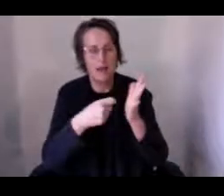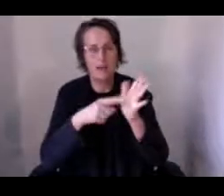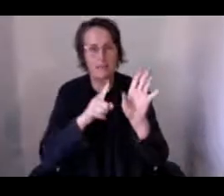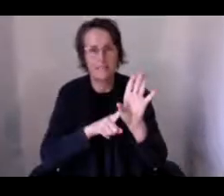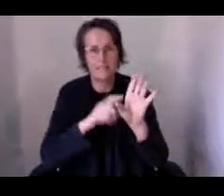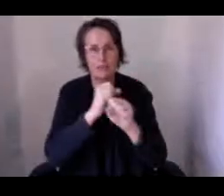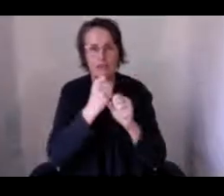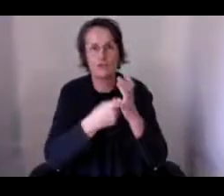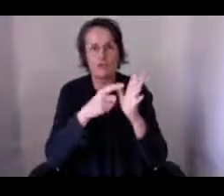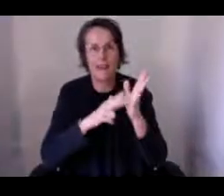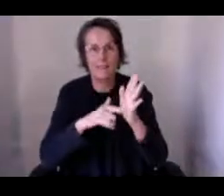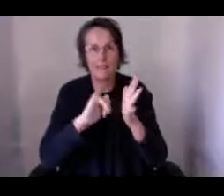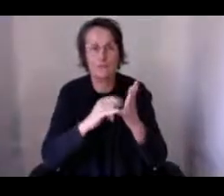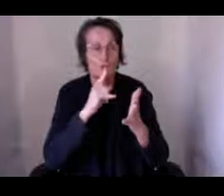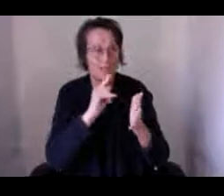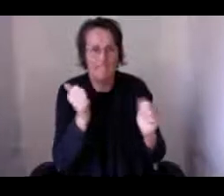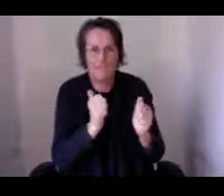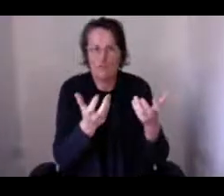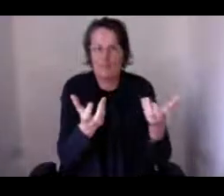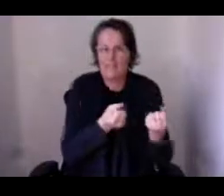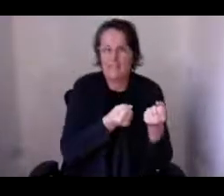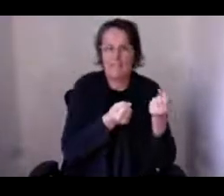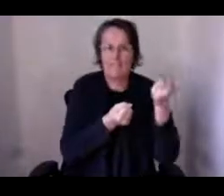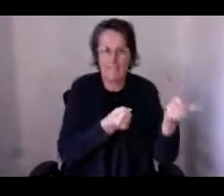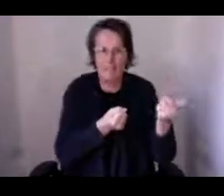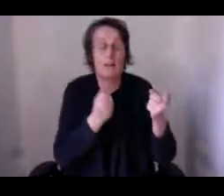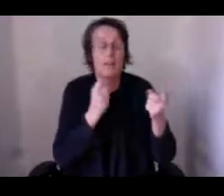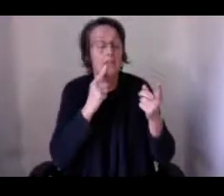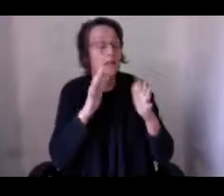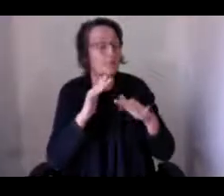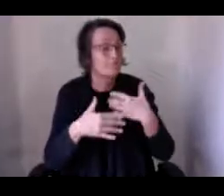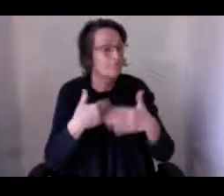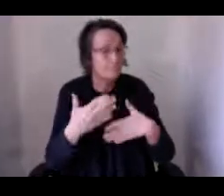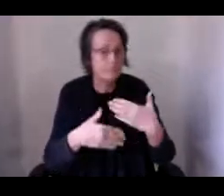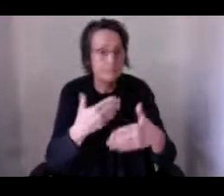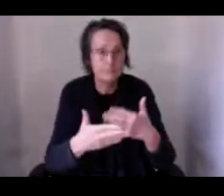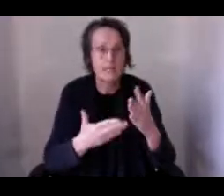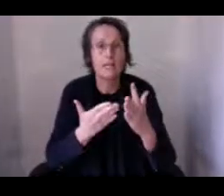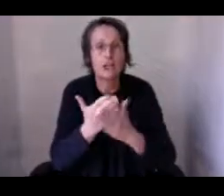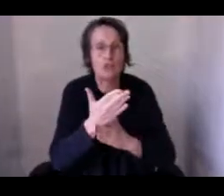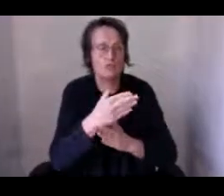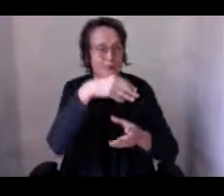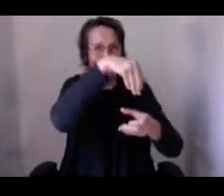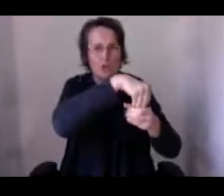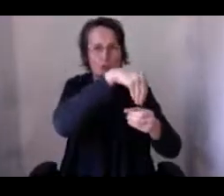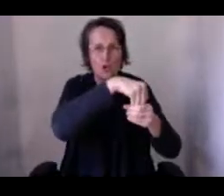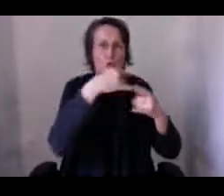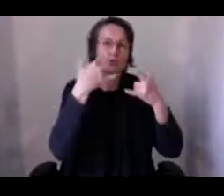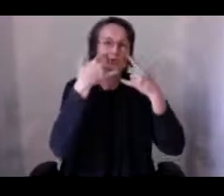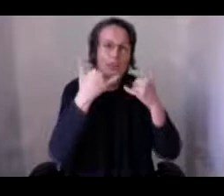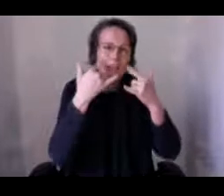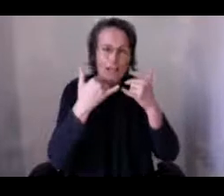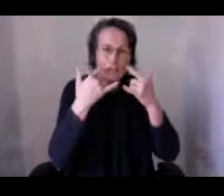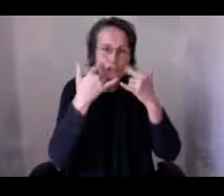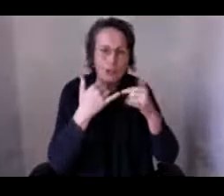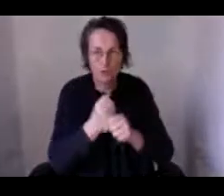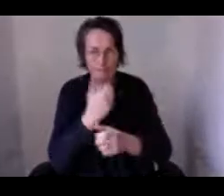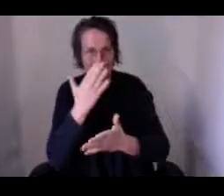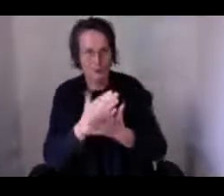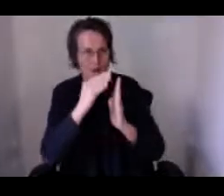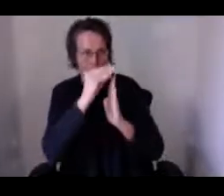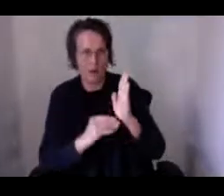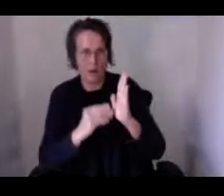application has been received. After that, it goes through an internal eligibility check just to double check that your application